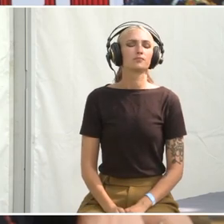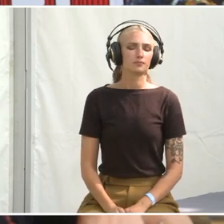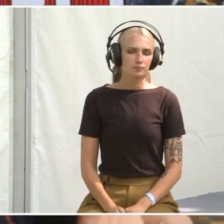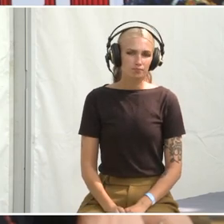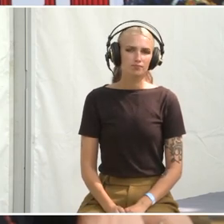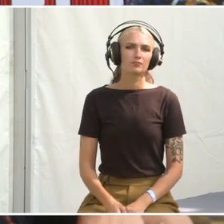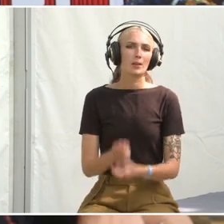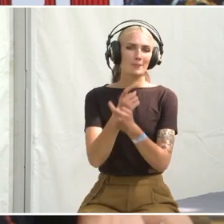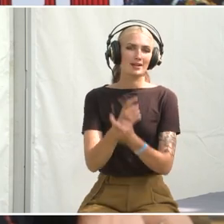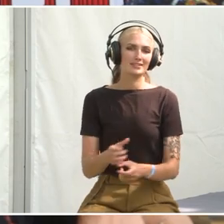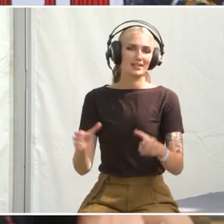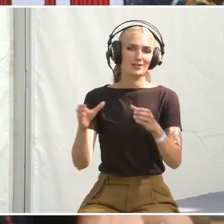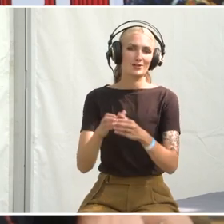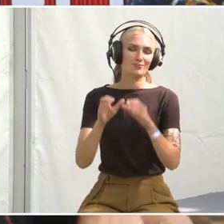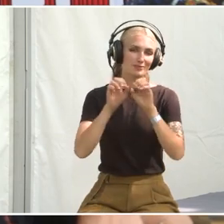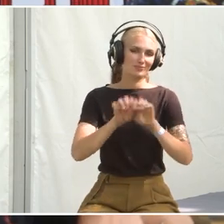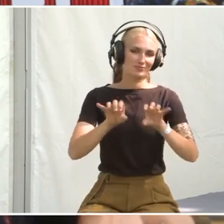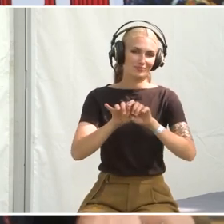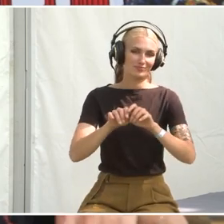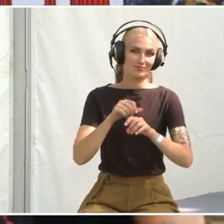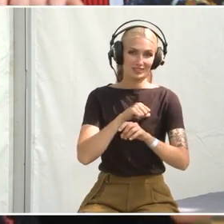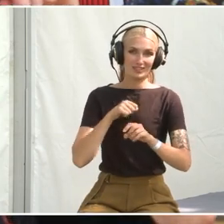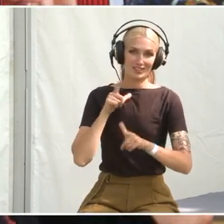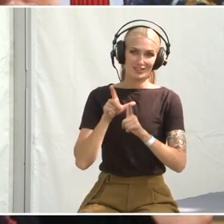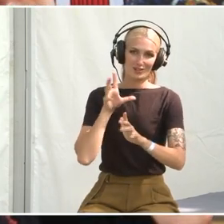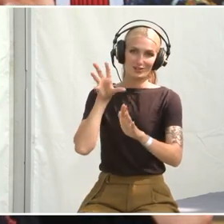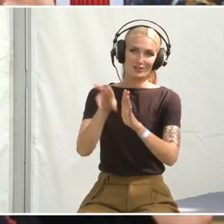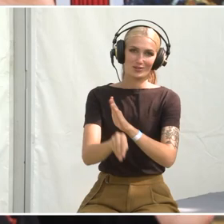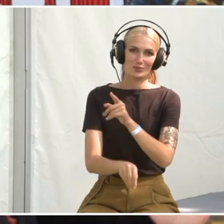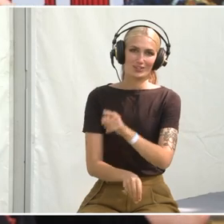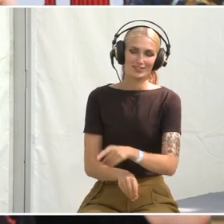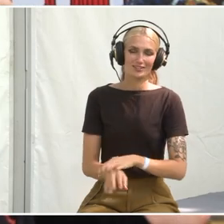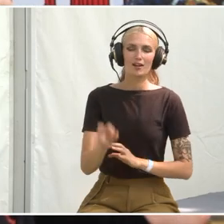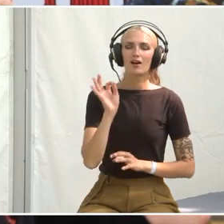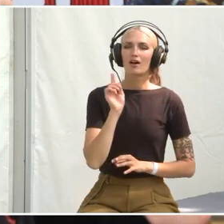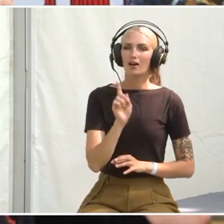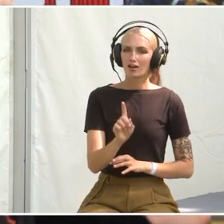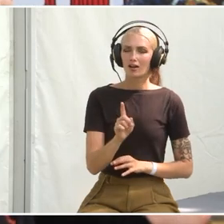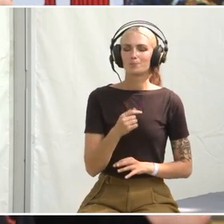the risk group. I actually belong to that risk group. So, yeah, but I feel like